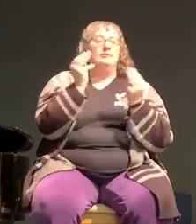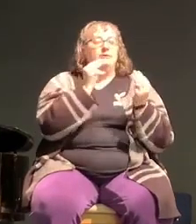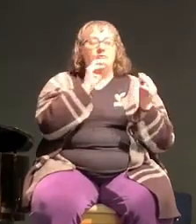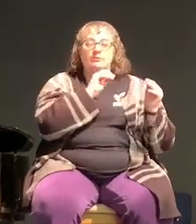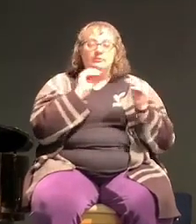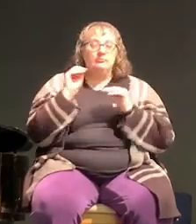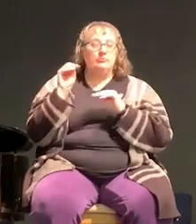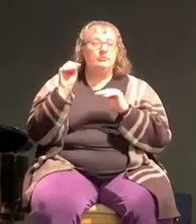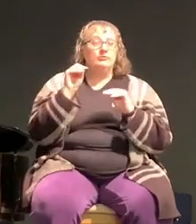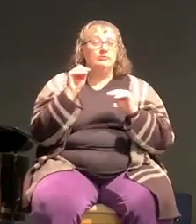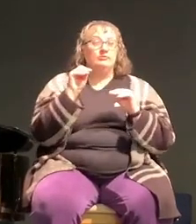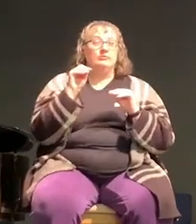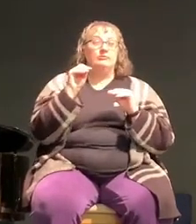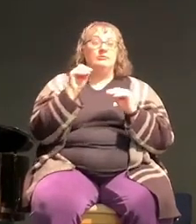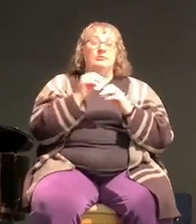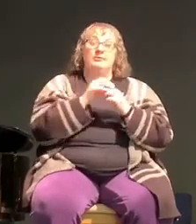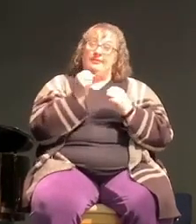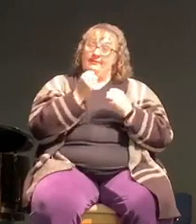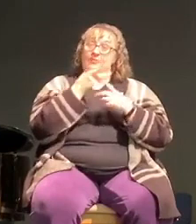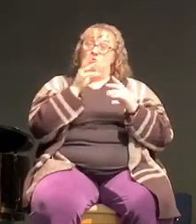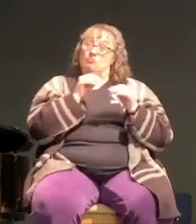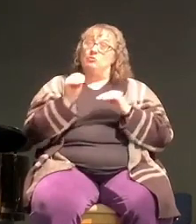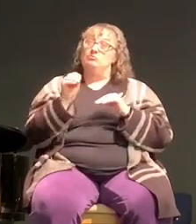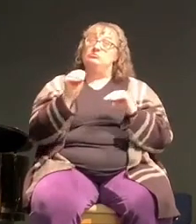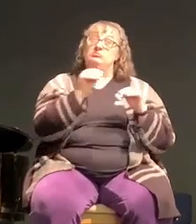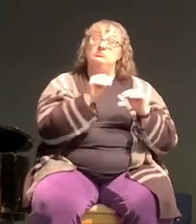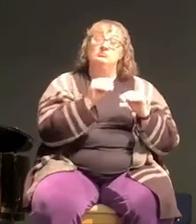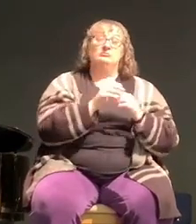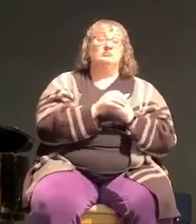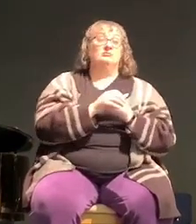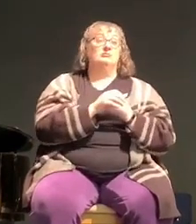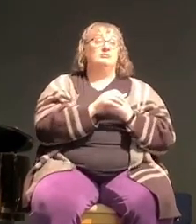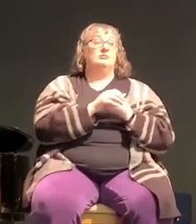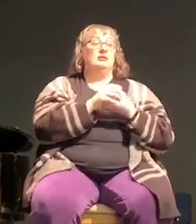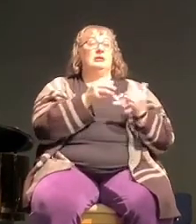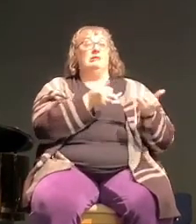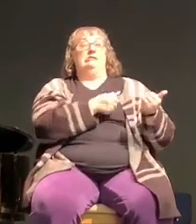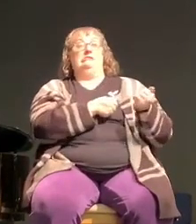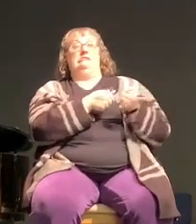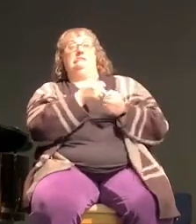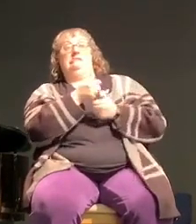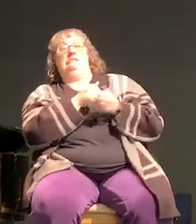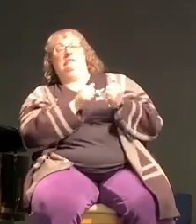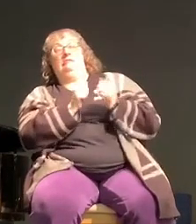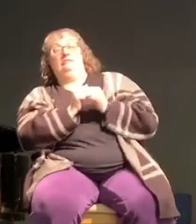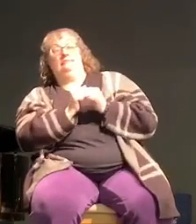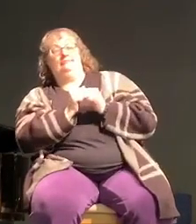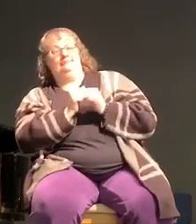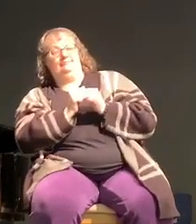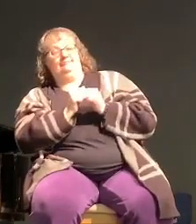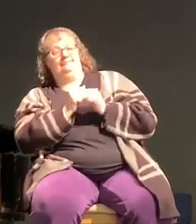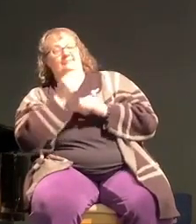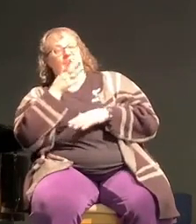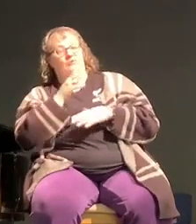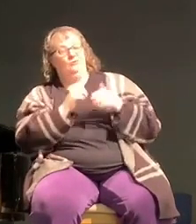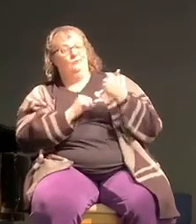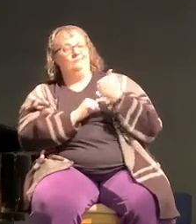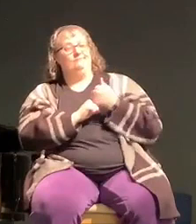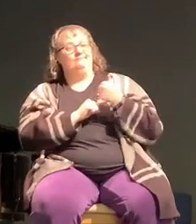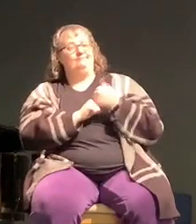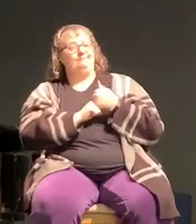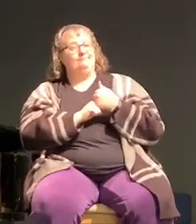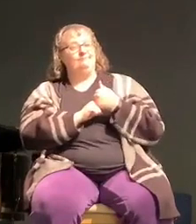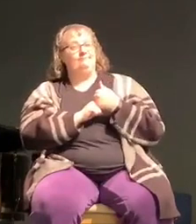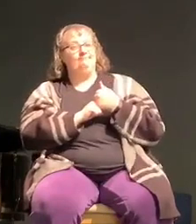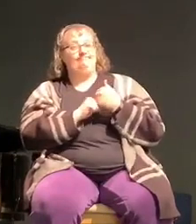moves. I'm going to tell you there were quite a few moves that I drug her along with. But she was there.